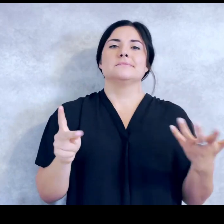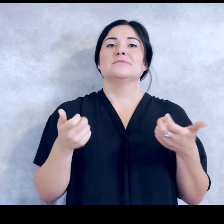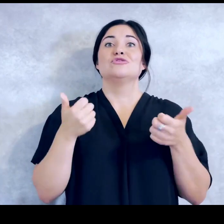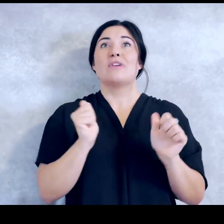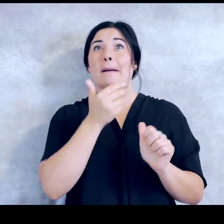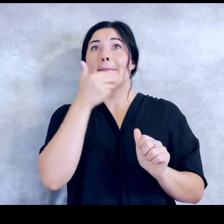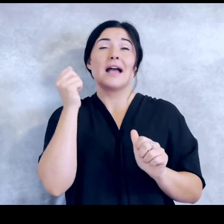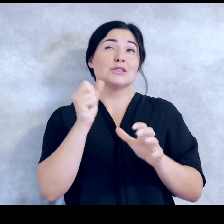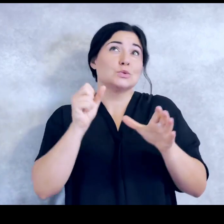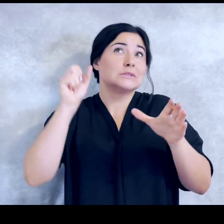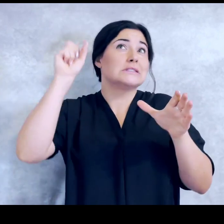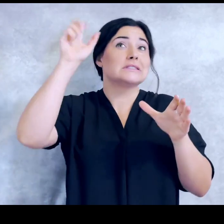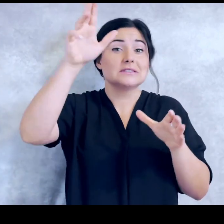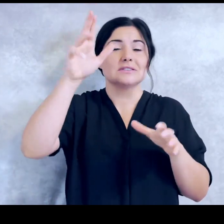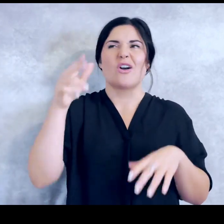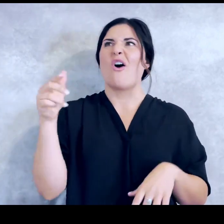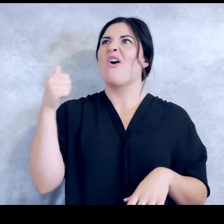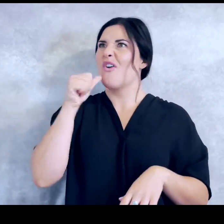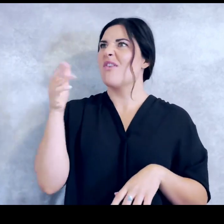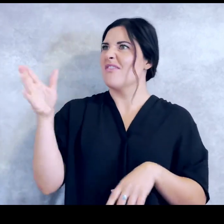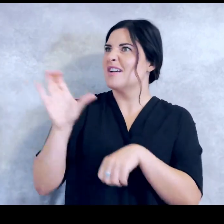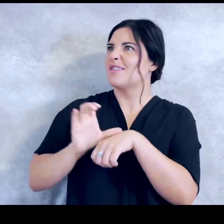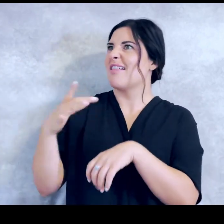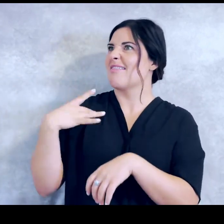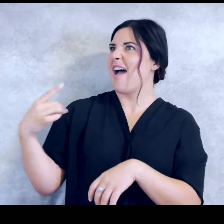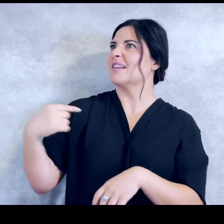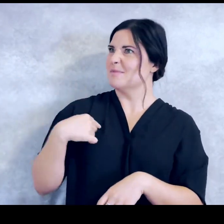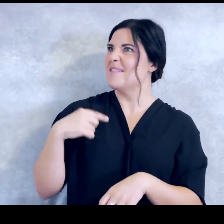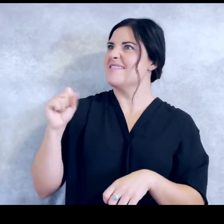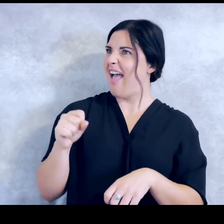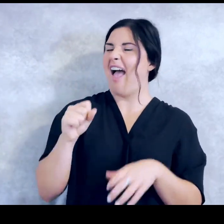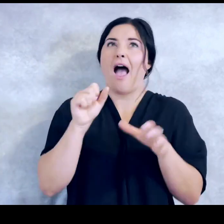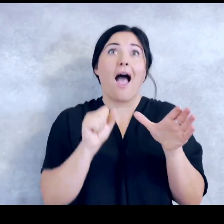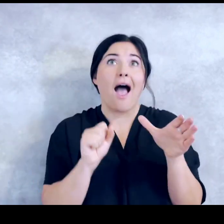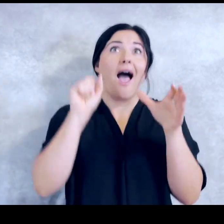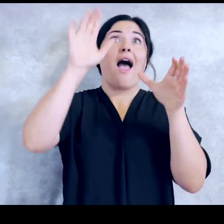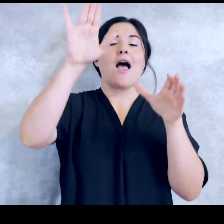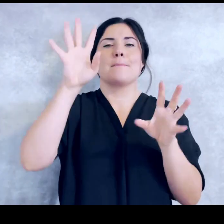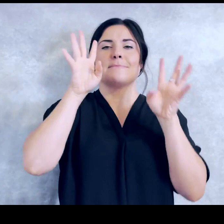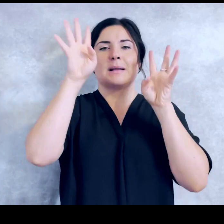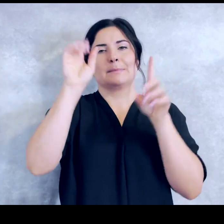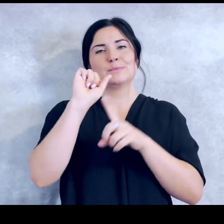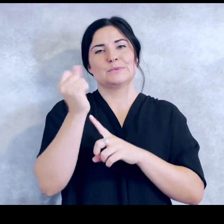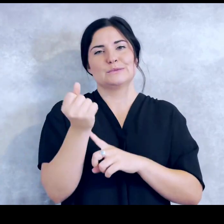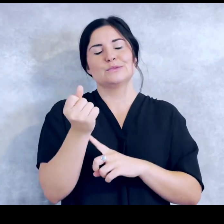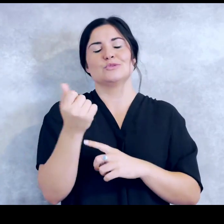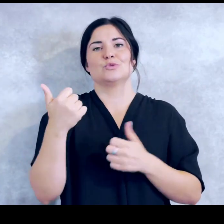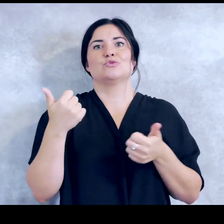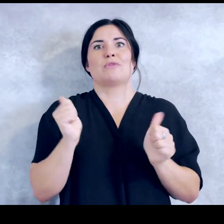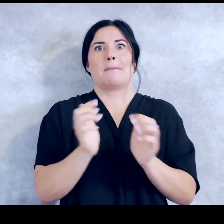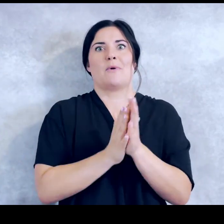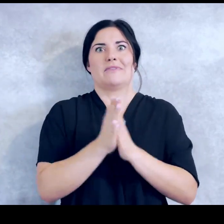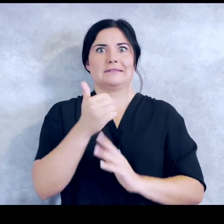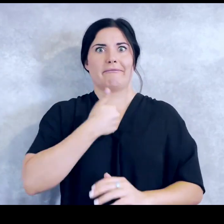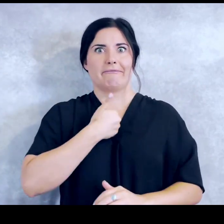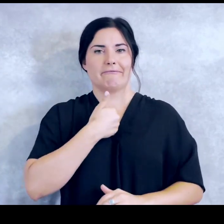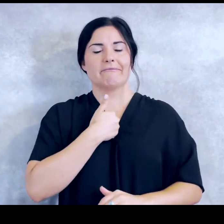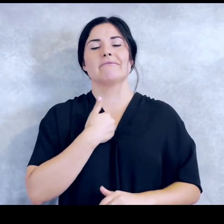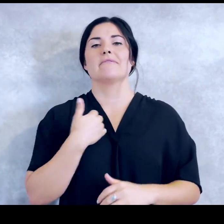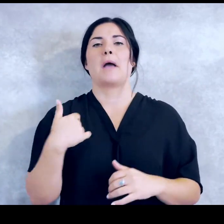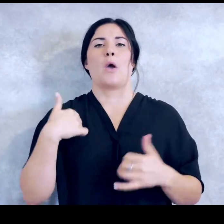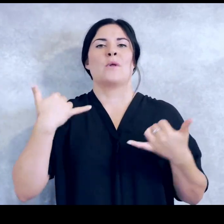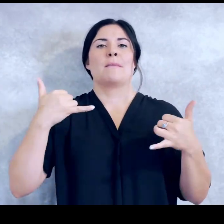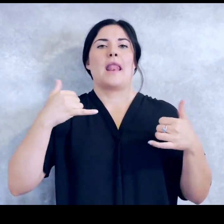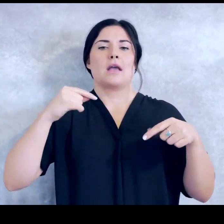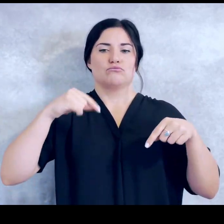okay, I make this shot, the girl at church likes me. You know what I mean? I would just make up situations to help motivate